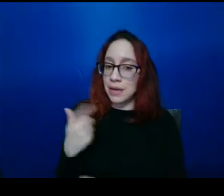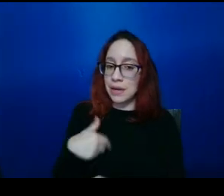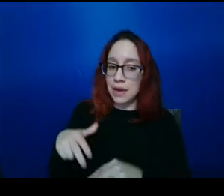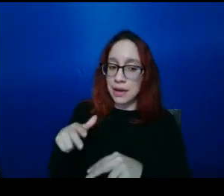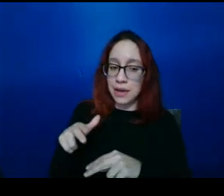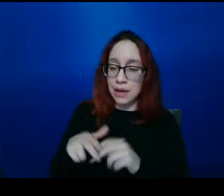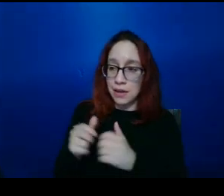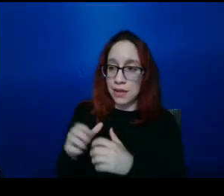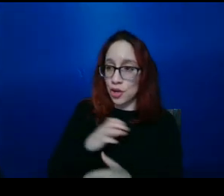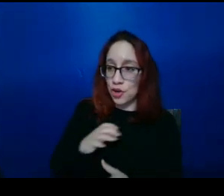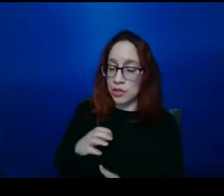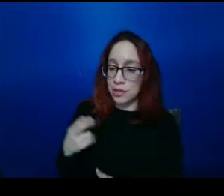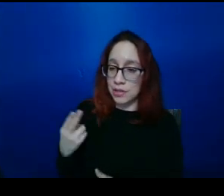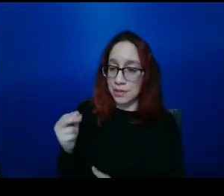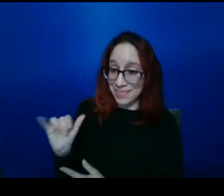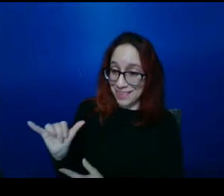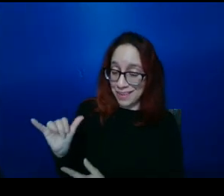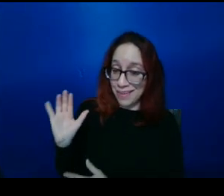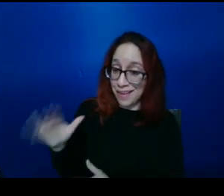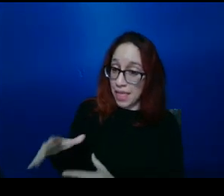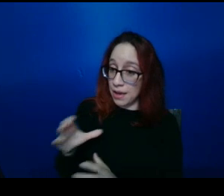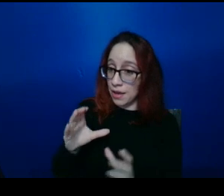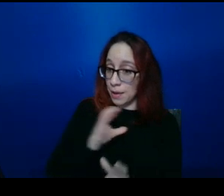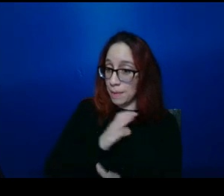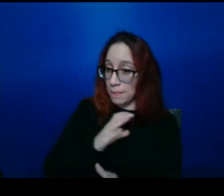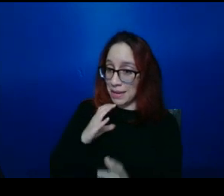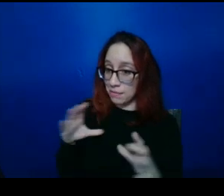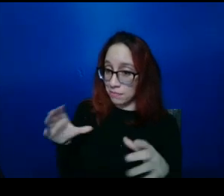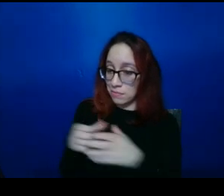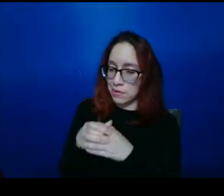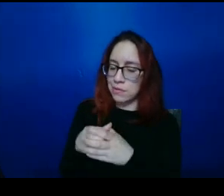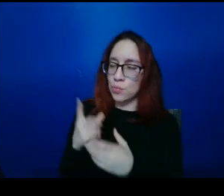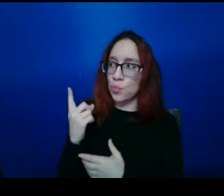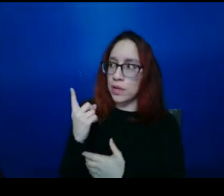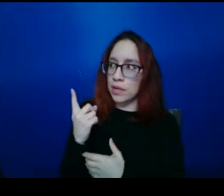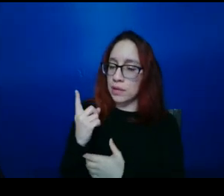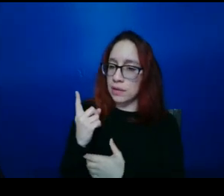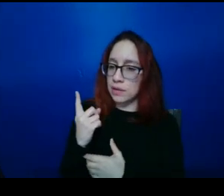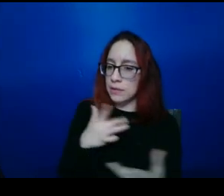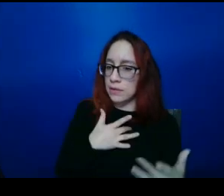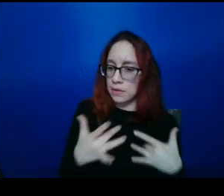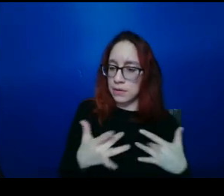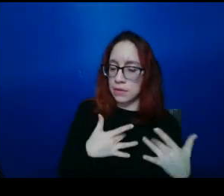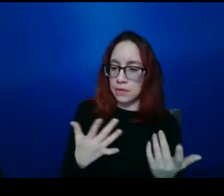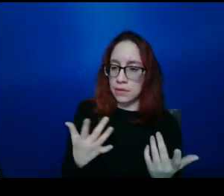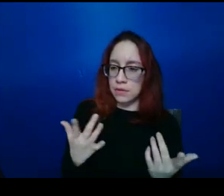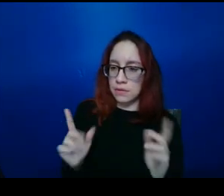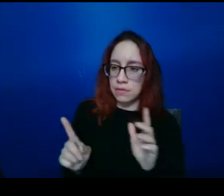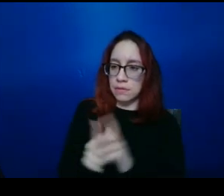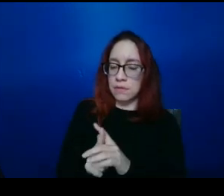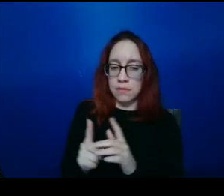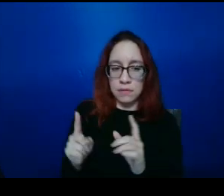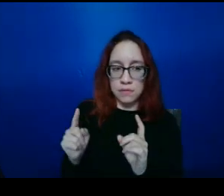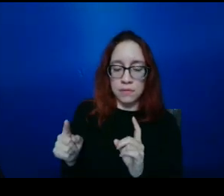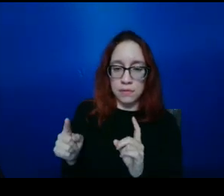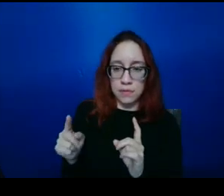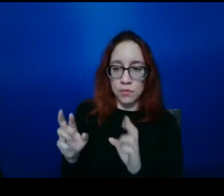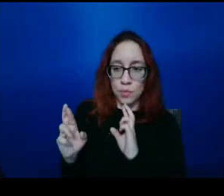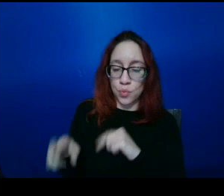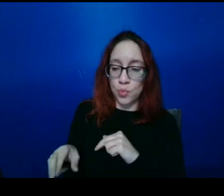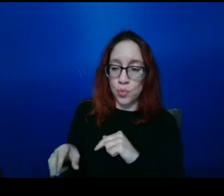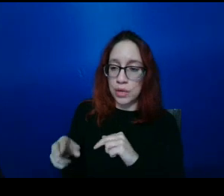with Commissioner Hay on this committee. And one of the concerns that came up was that this report